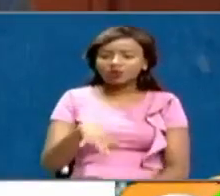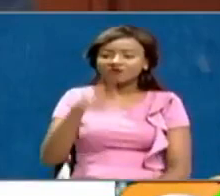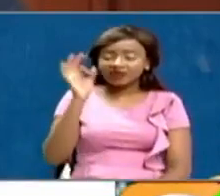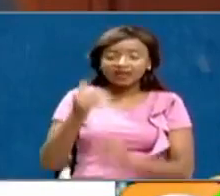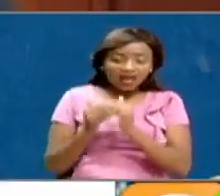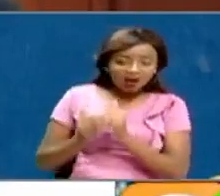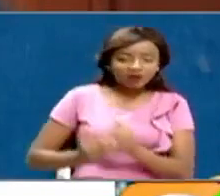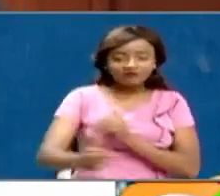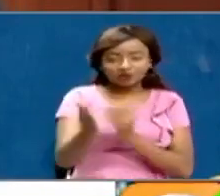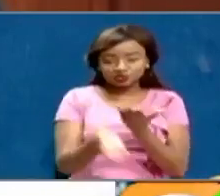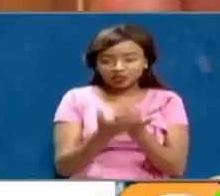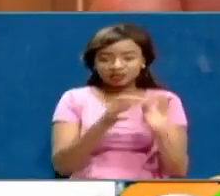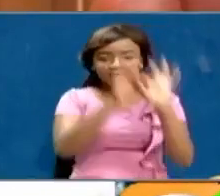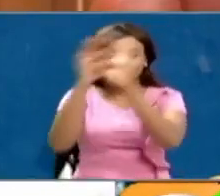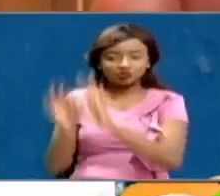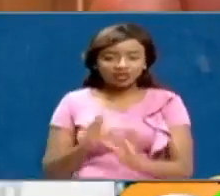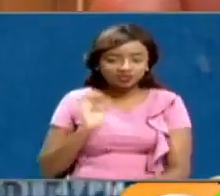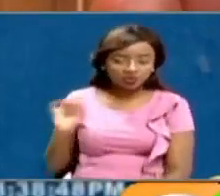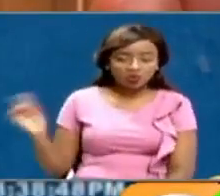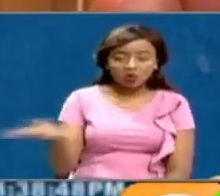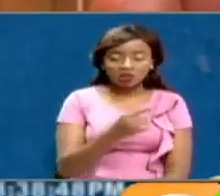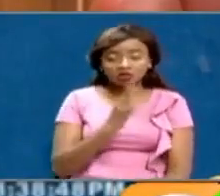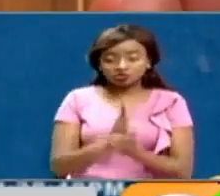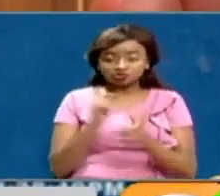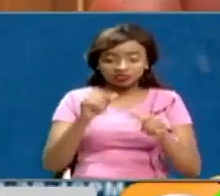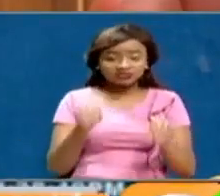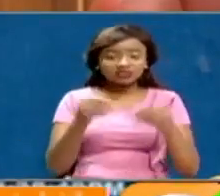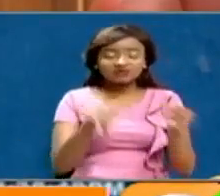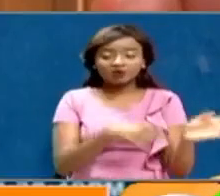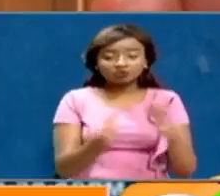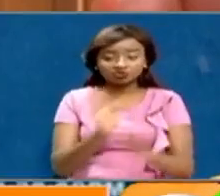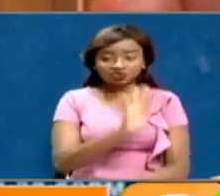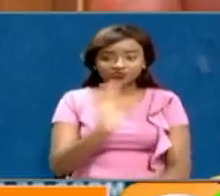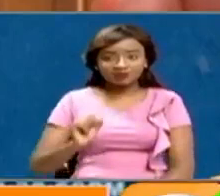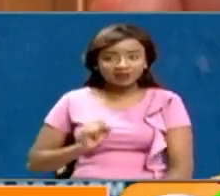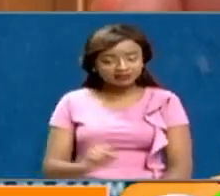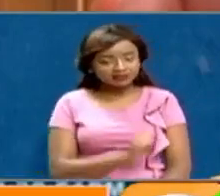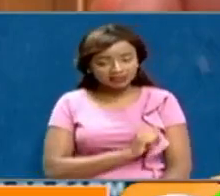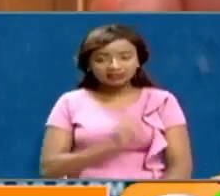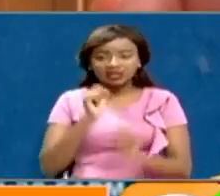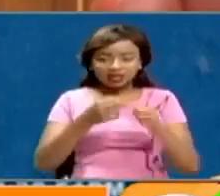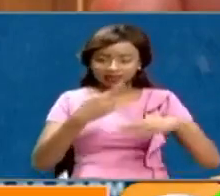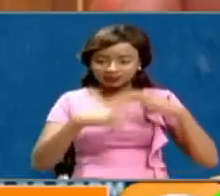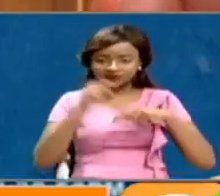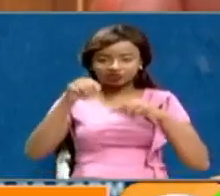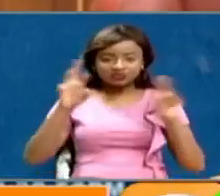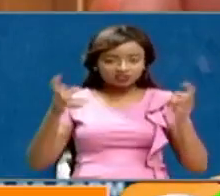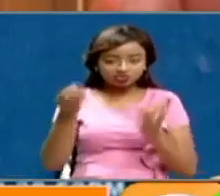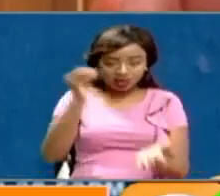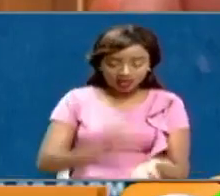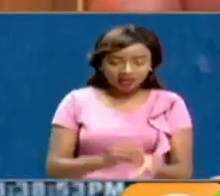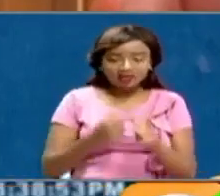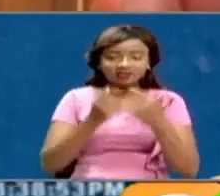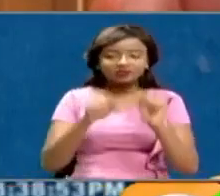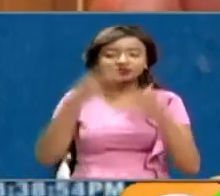that, Mr. Speaker, can unite all of us. Inatoa fursa kwa bunge la Senate kuangalia swala hili tena kwa undani zaidi